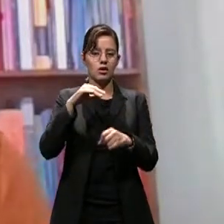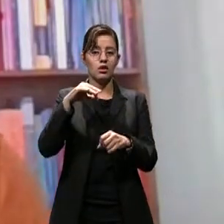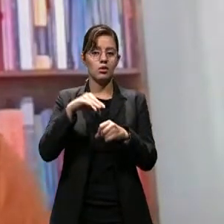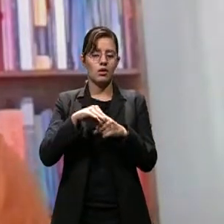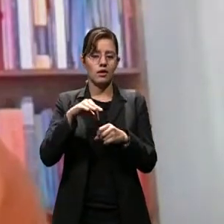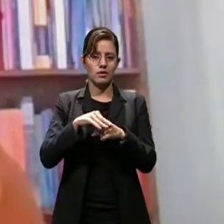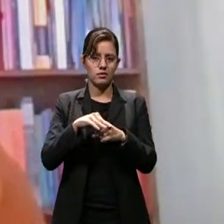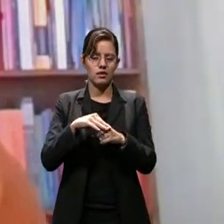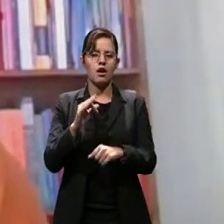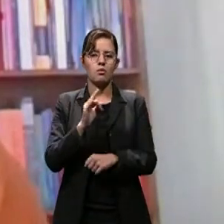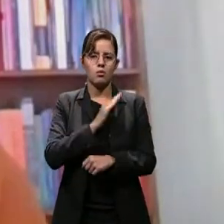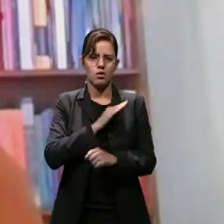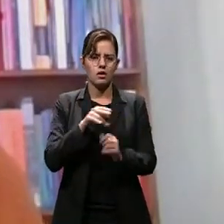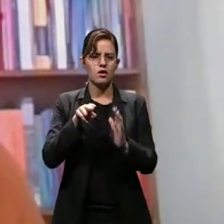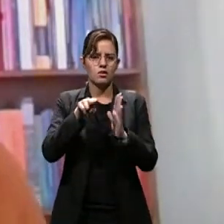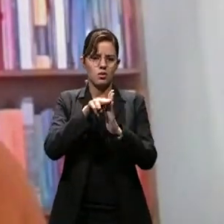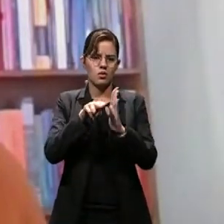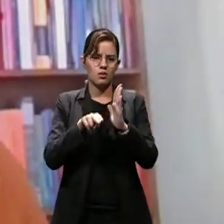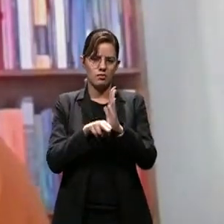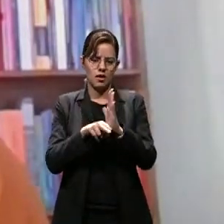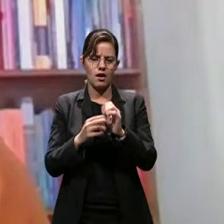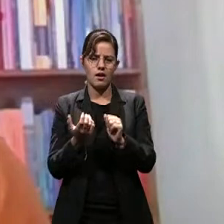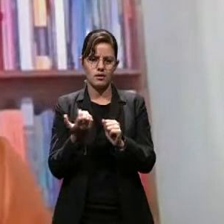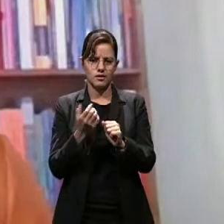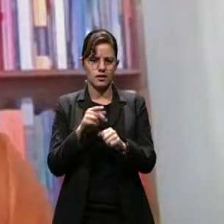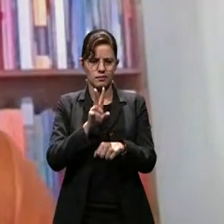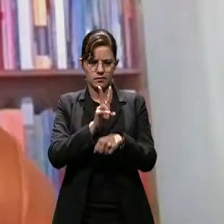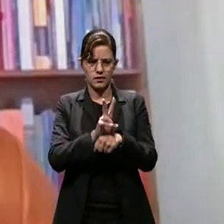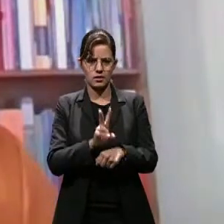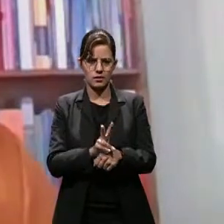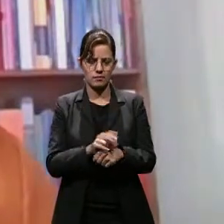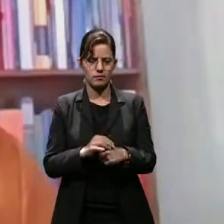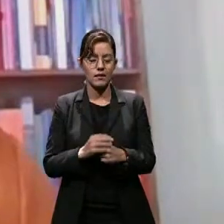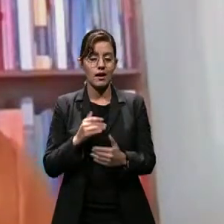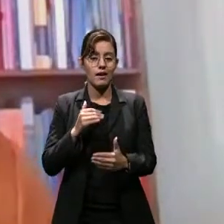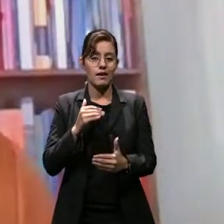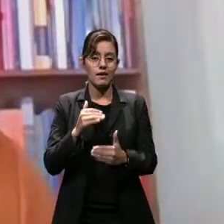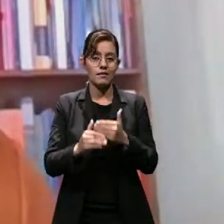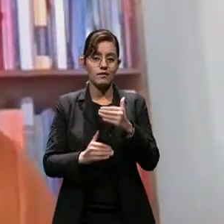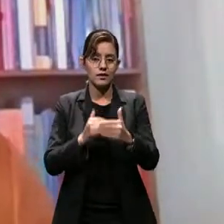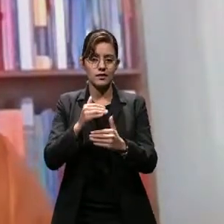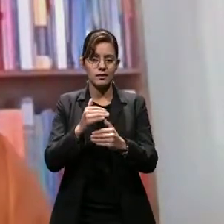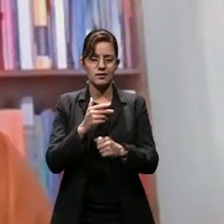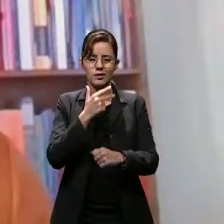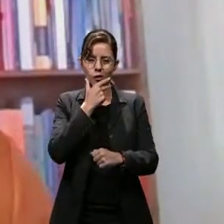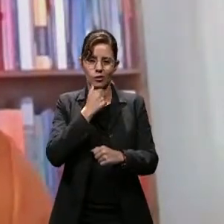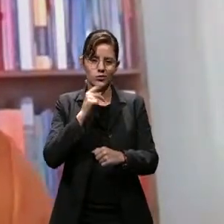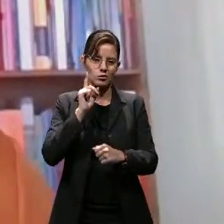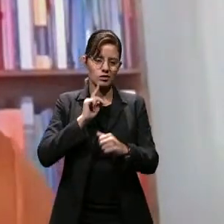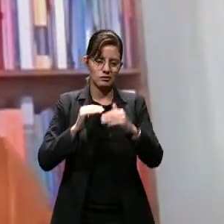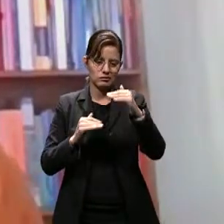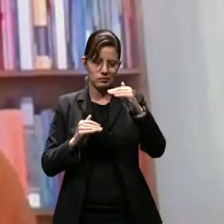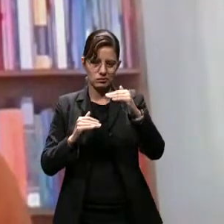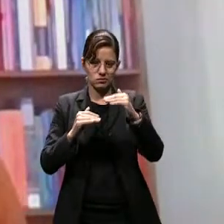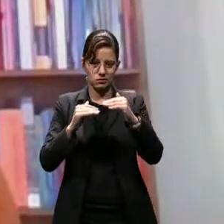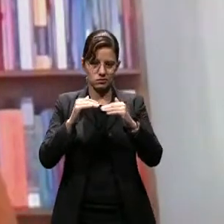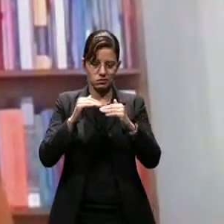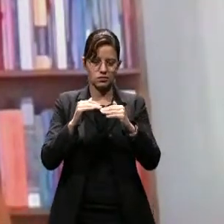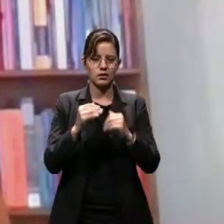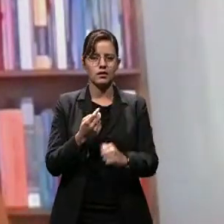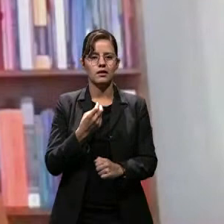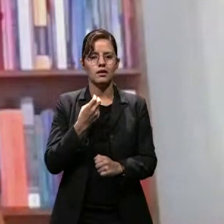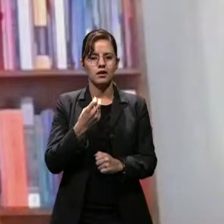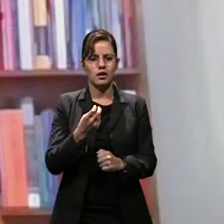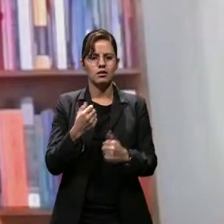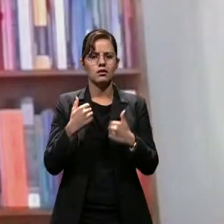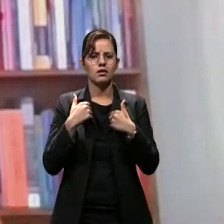institutions when applying these regulations. The progress of parity is quite clear in terms